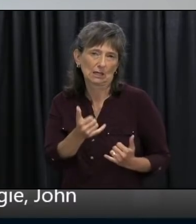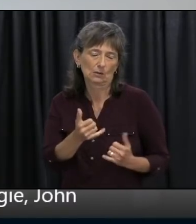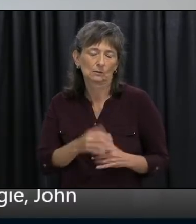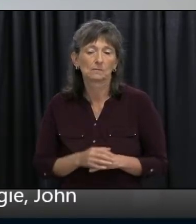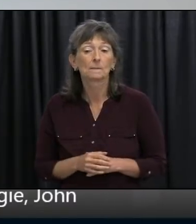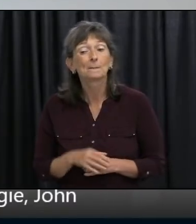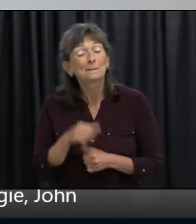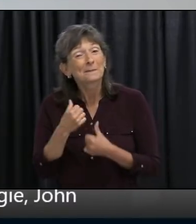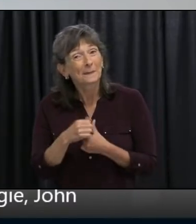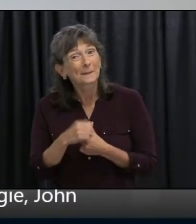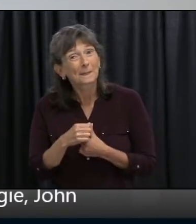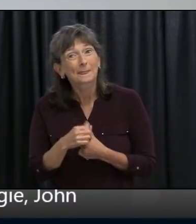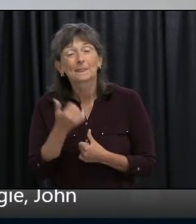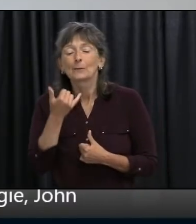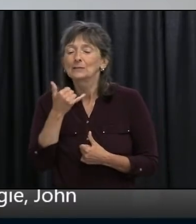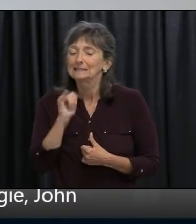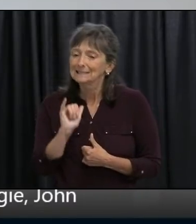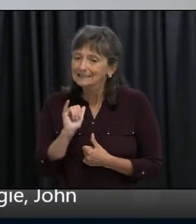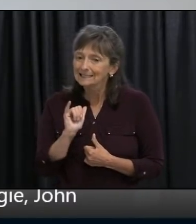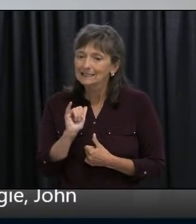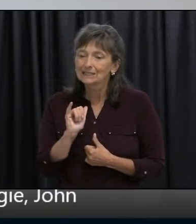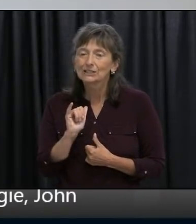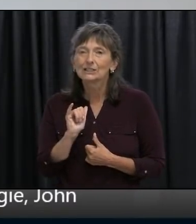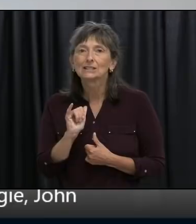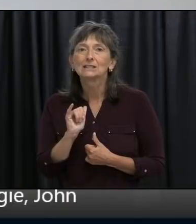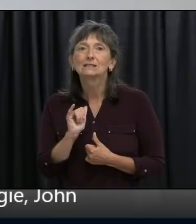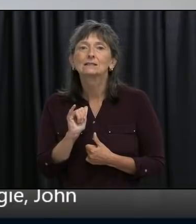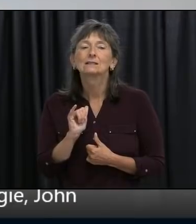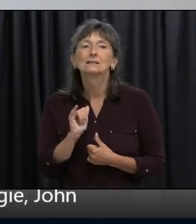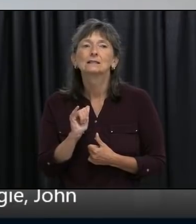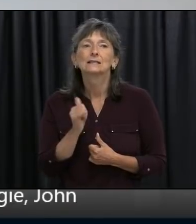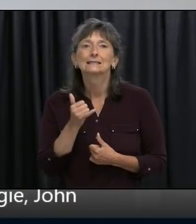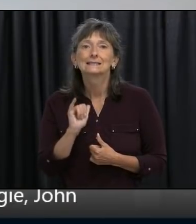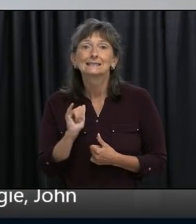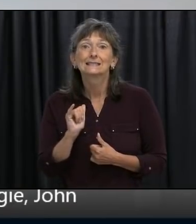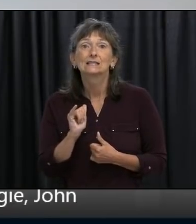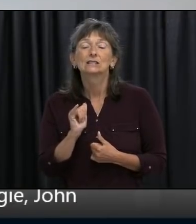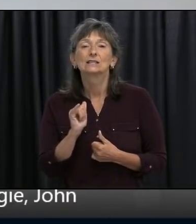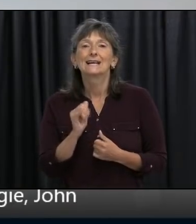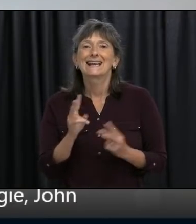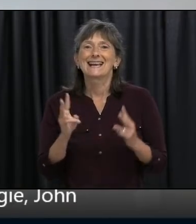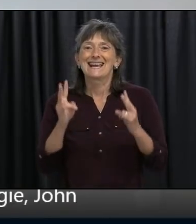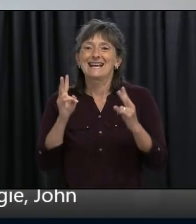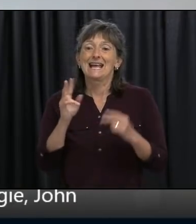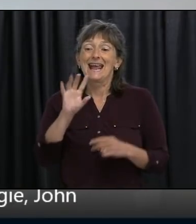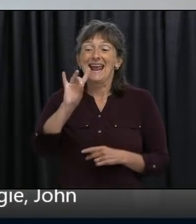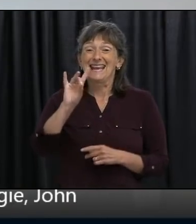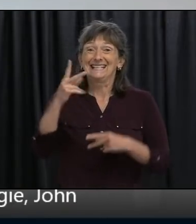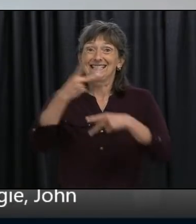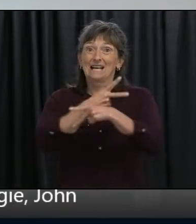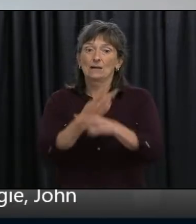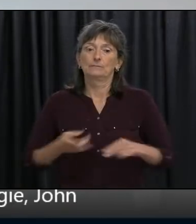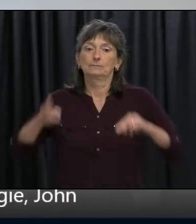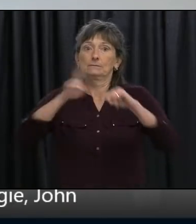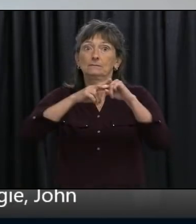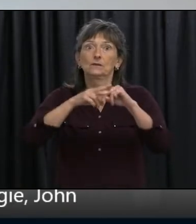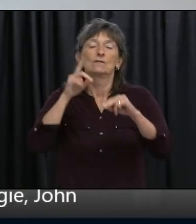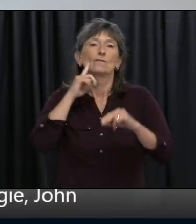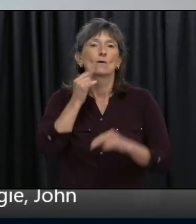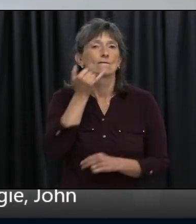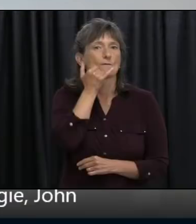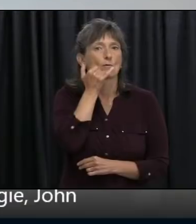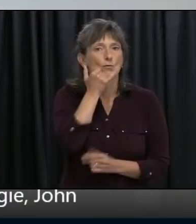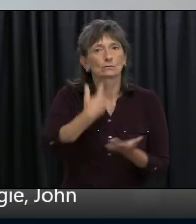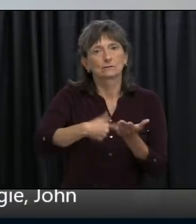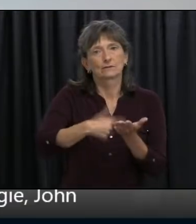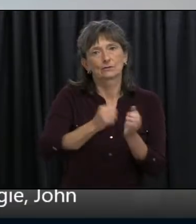over this period, we still have an 8-fold increase in the number of virtual care appointments compared with the early days of COVID.